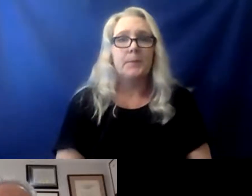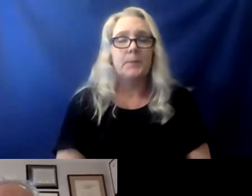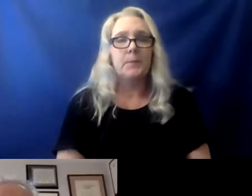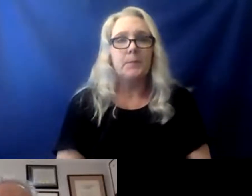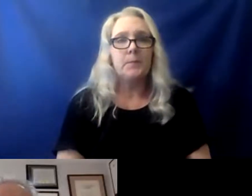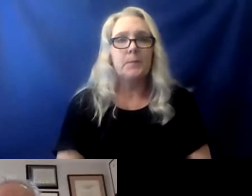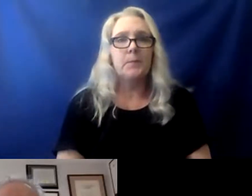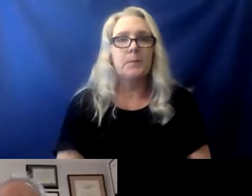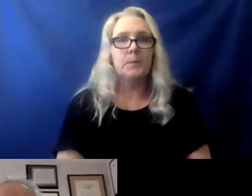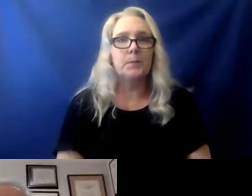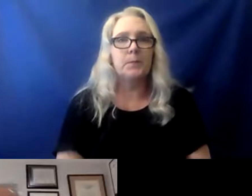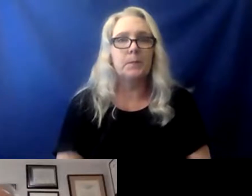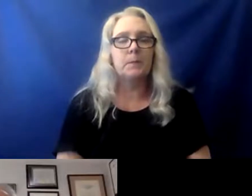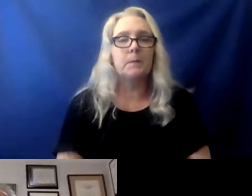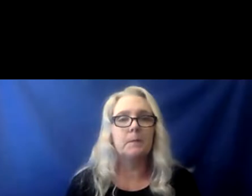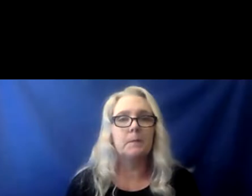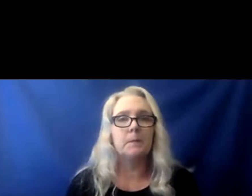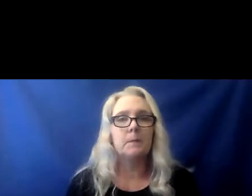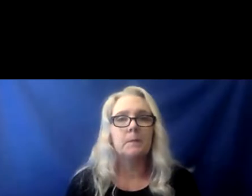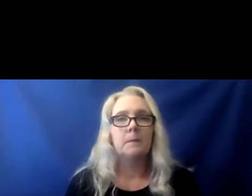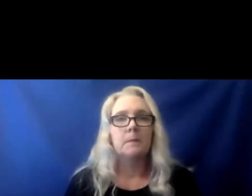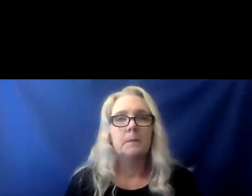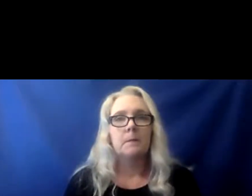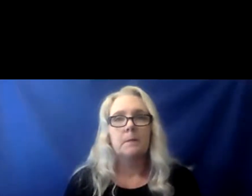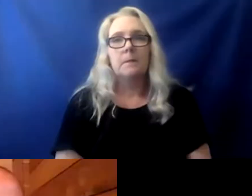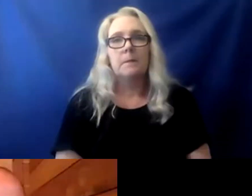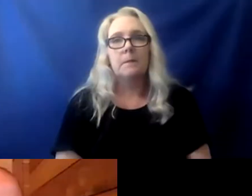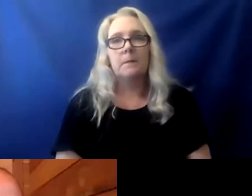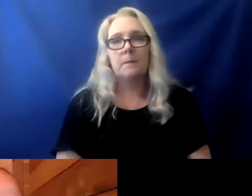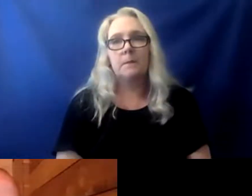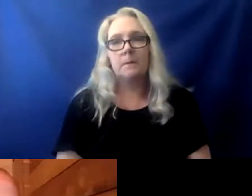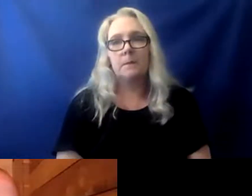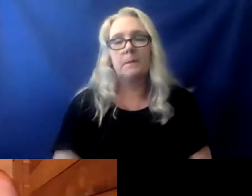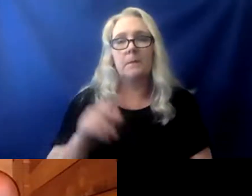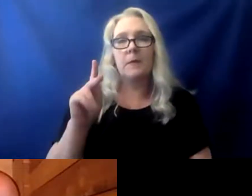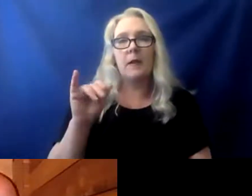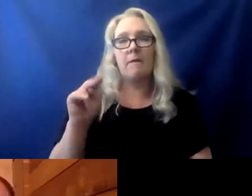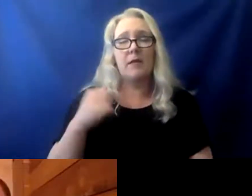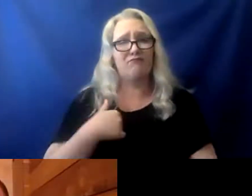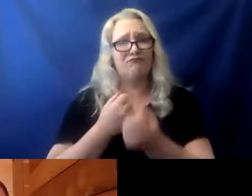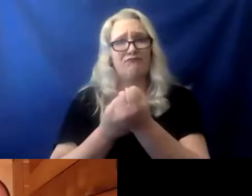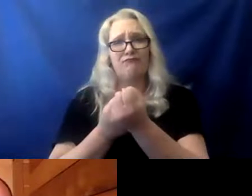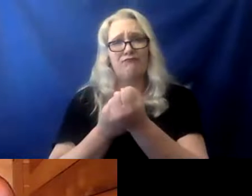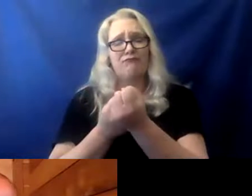Kevin. Well, I echo that, Fernando. I think that's a great place for us to continue to focus.